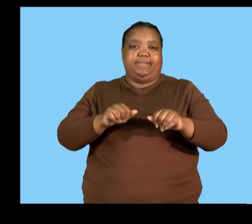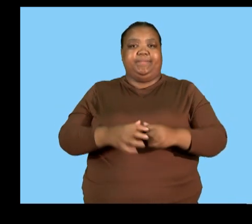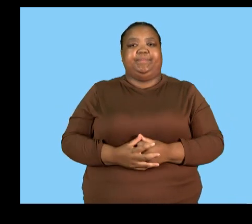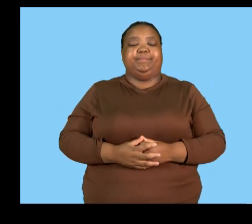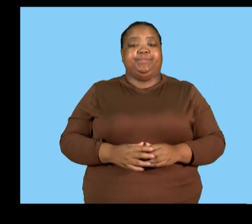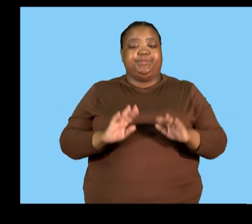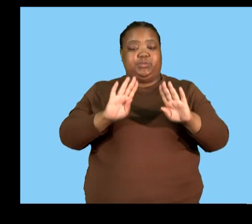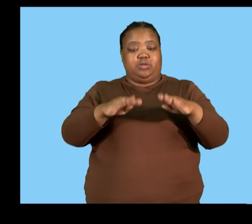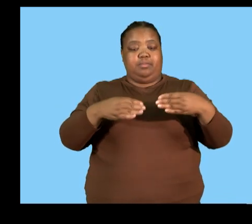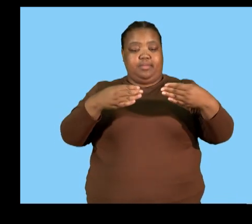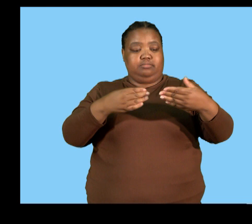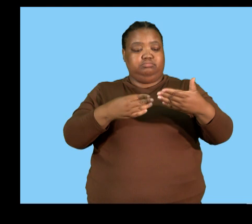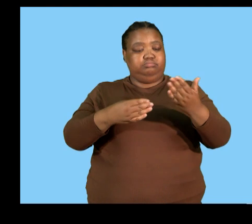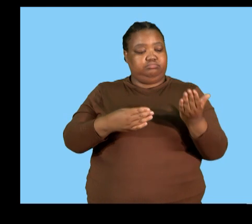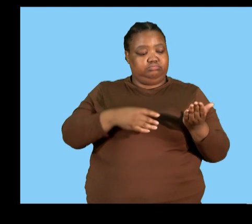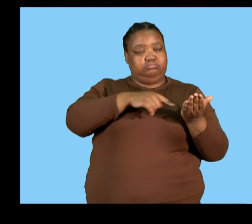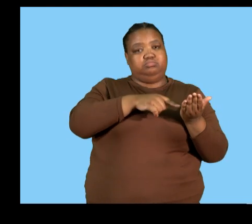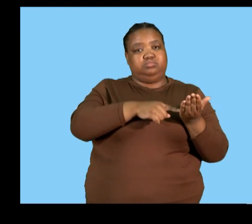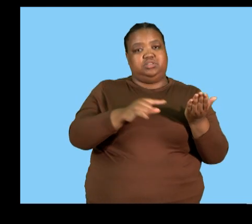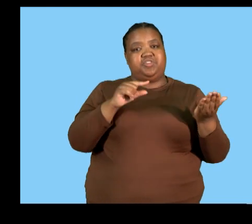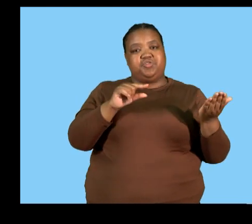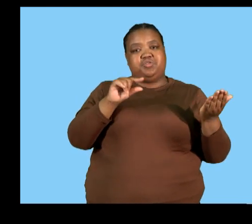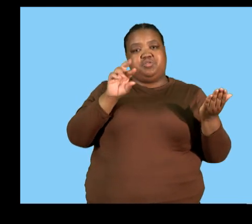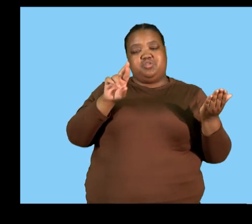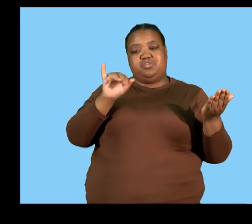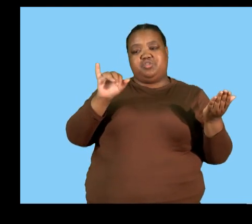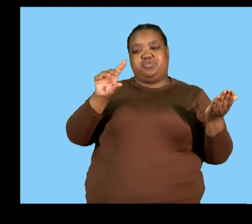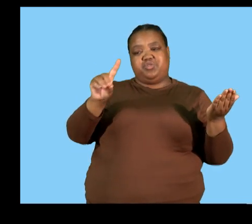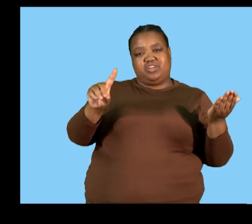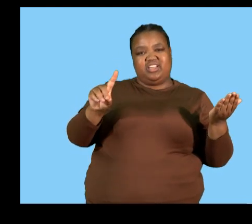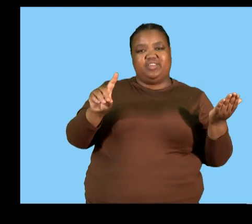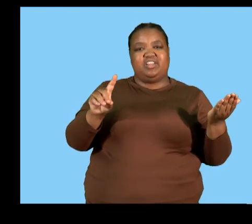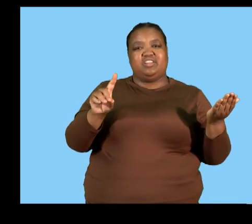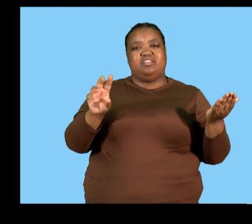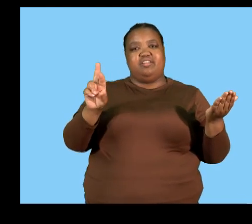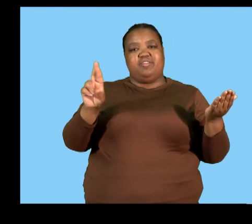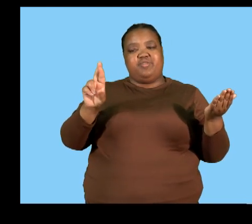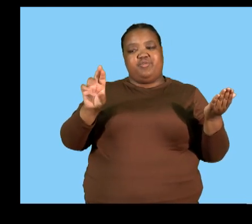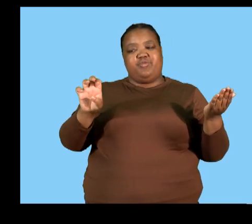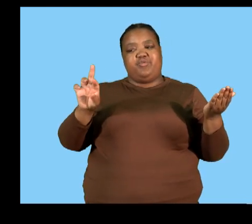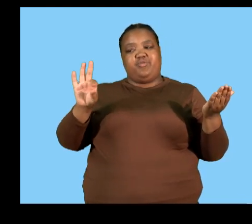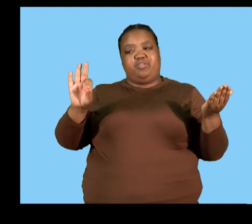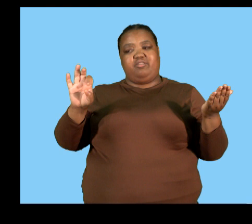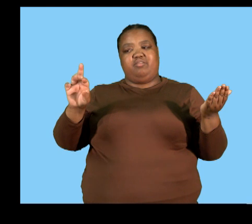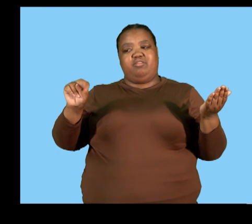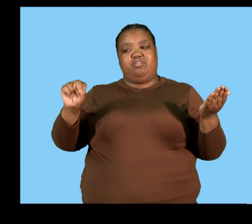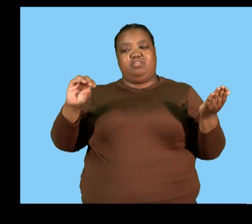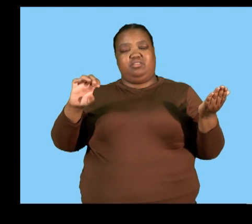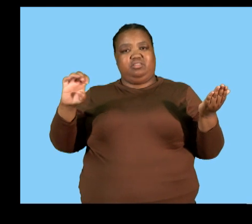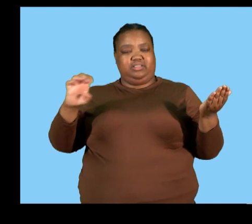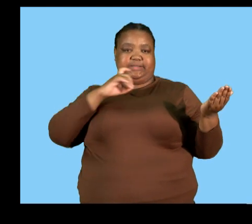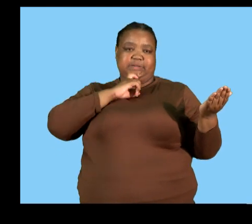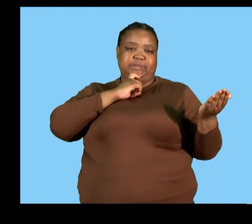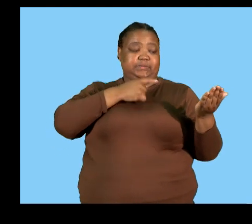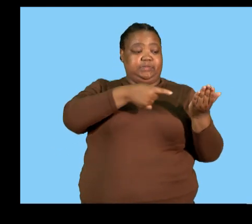to us. So write down the grid reference for the Mpumalanga province. So we go to our map. Remember